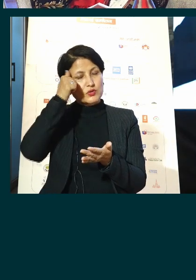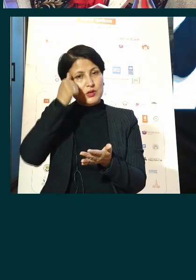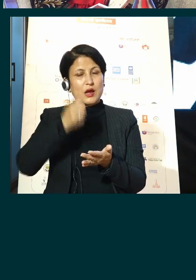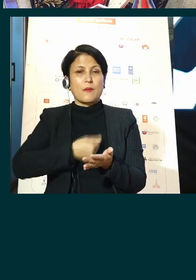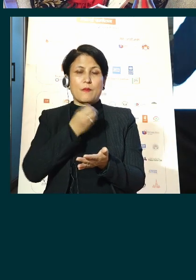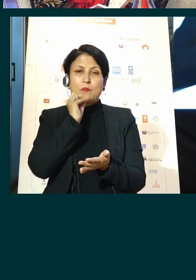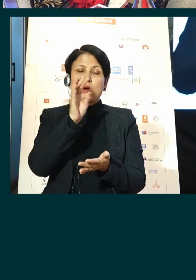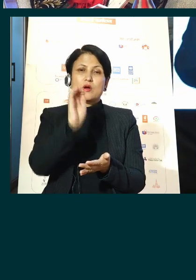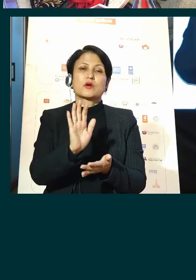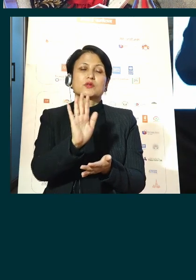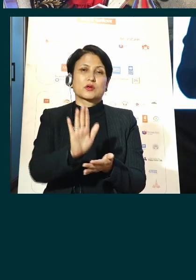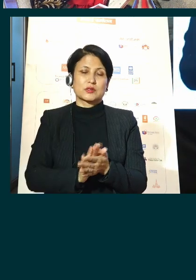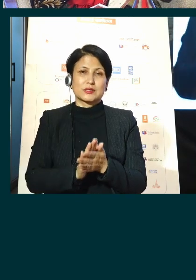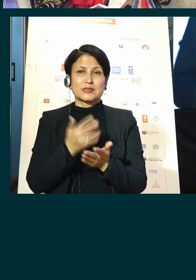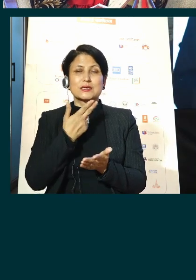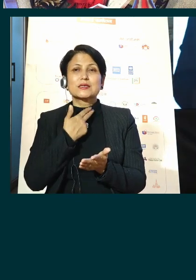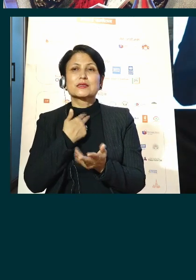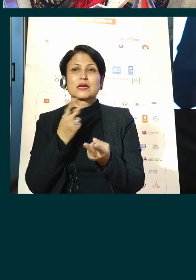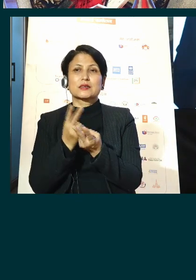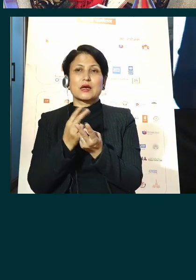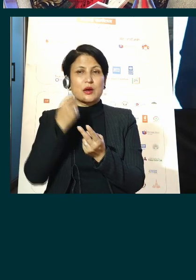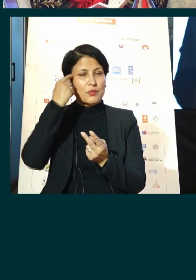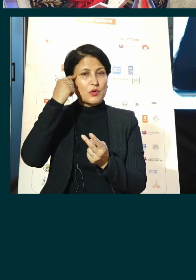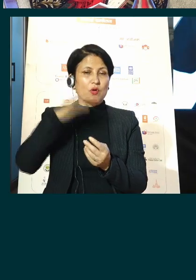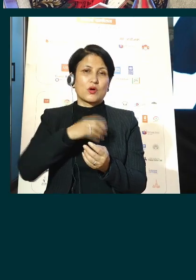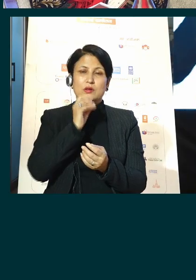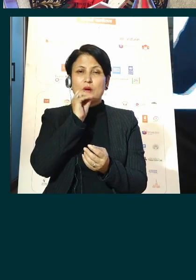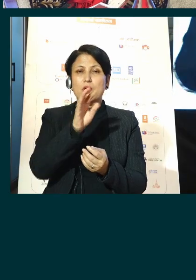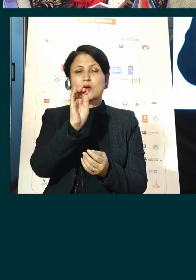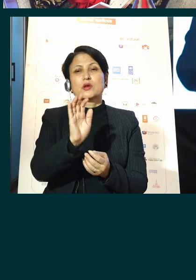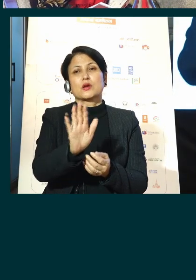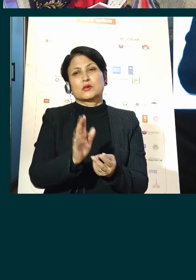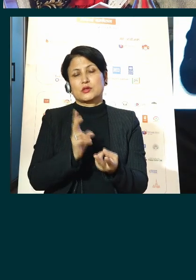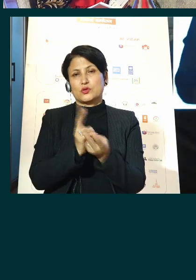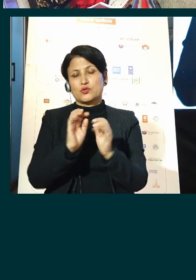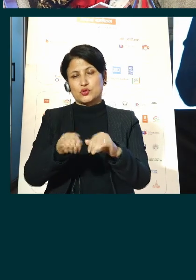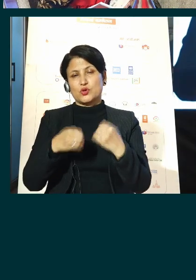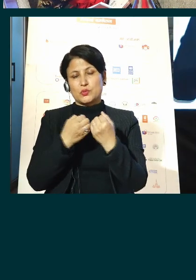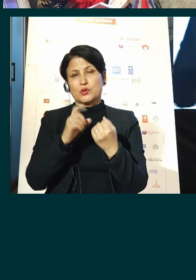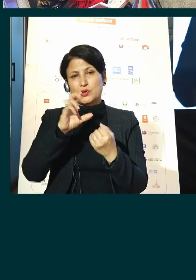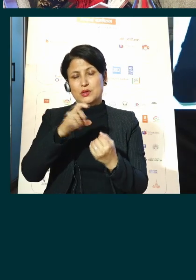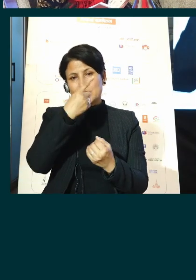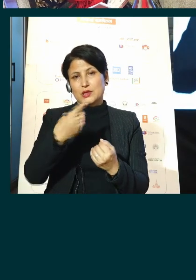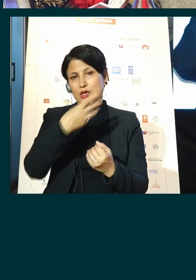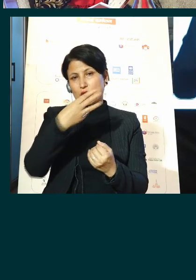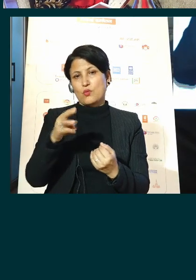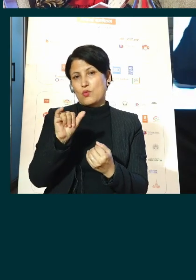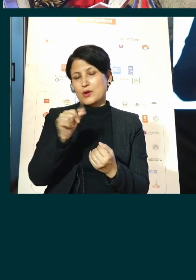to be sharing their stories. And in that particular community, 𝐷𝐸𝐷 was a really powerful way, and so we continue to actually construct